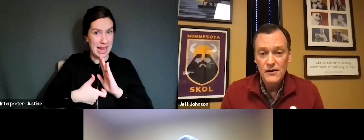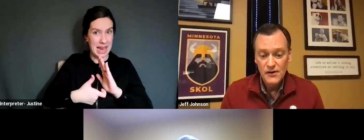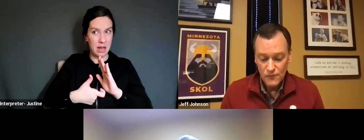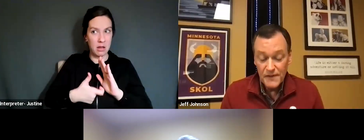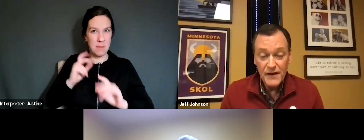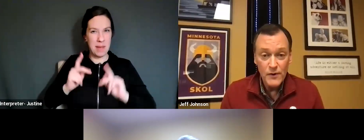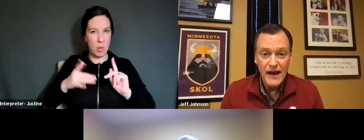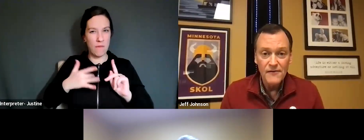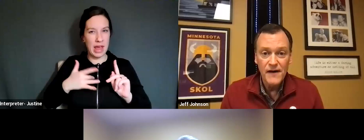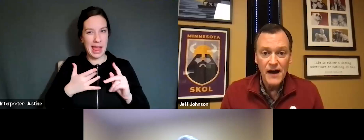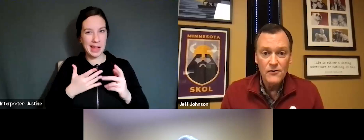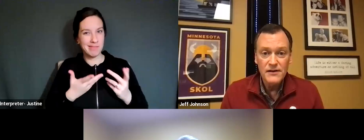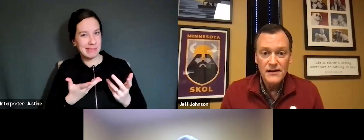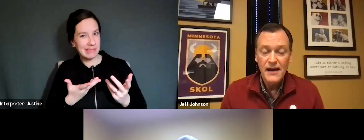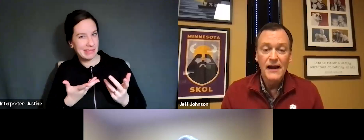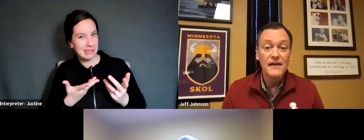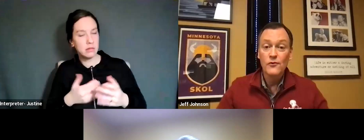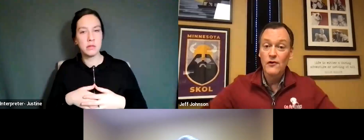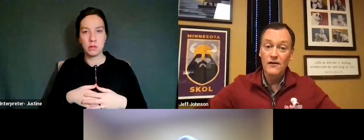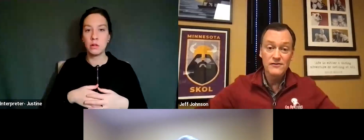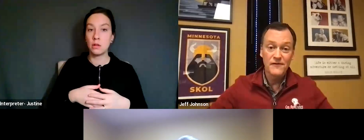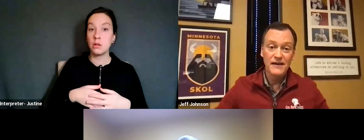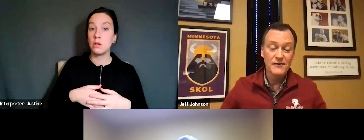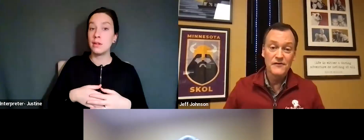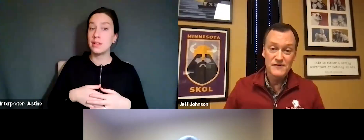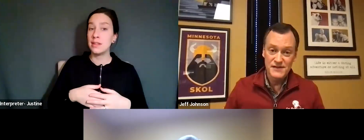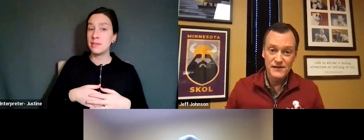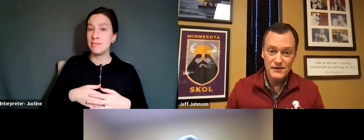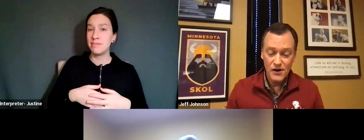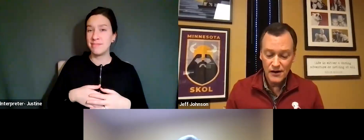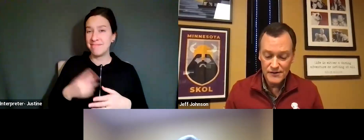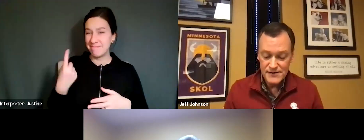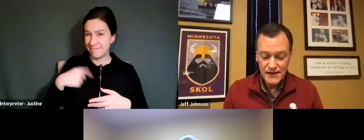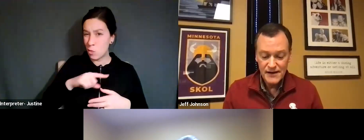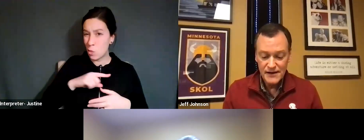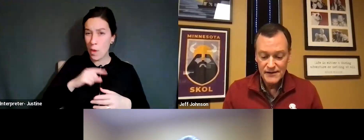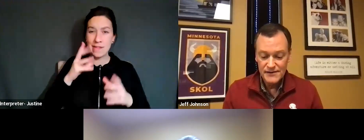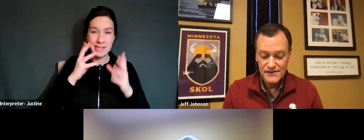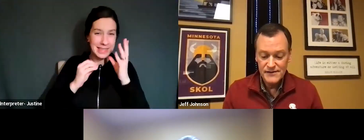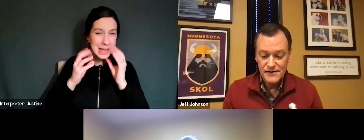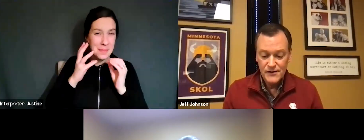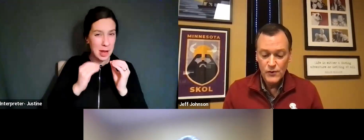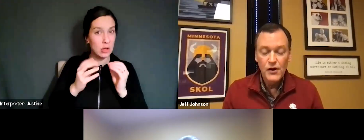people. One thing we have found, and I think we will also find it with facility dogs,